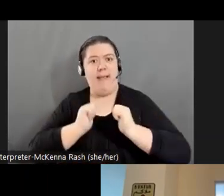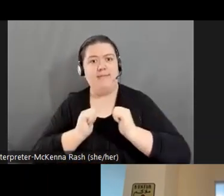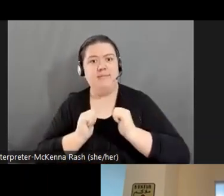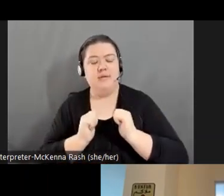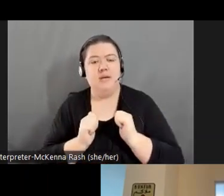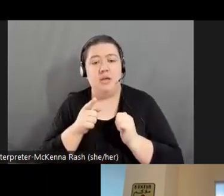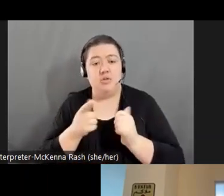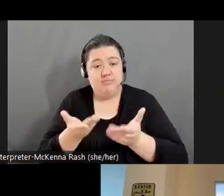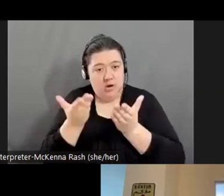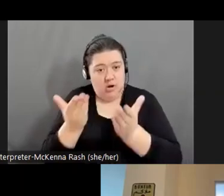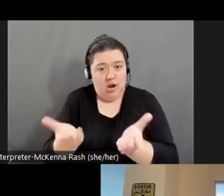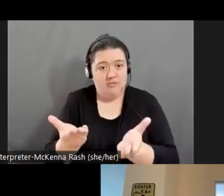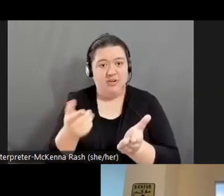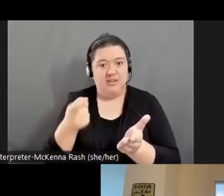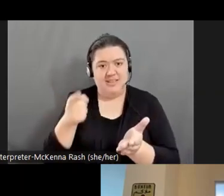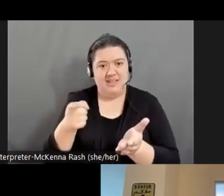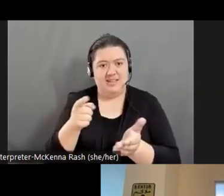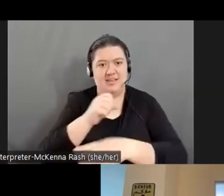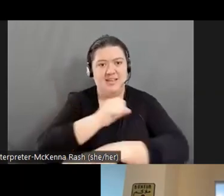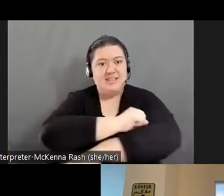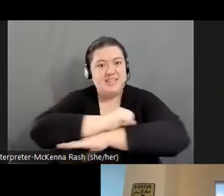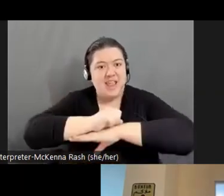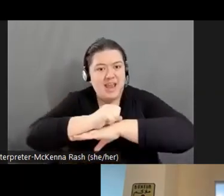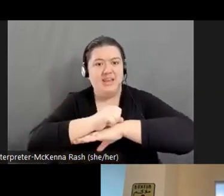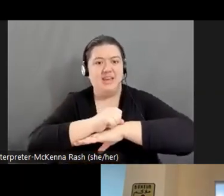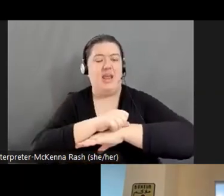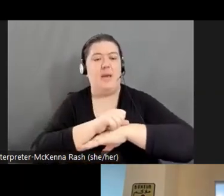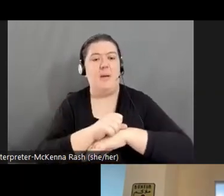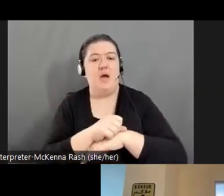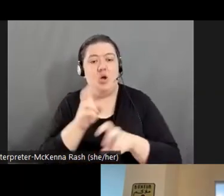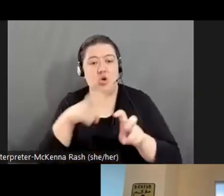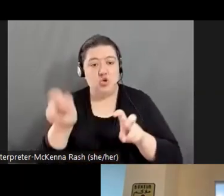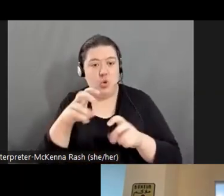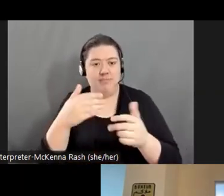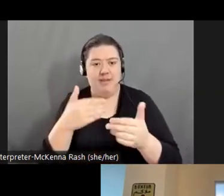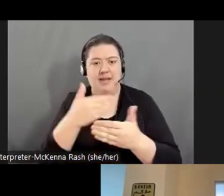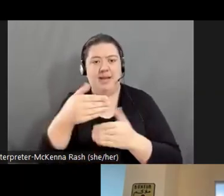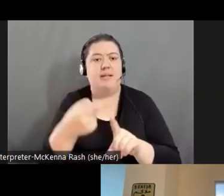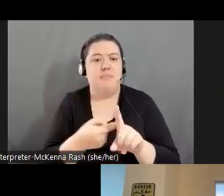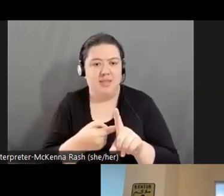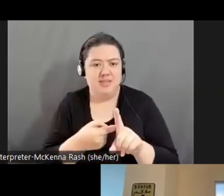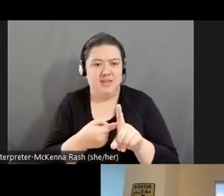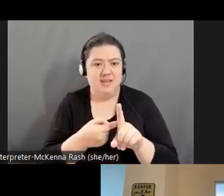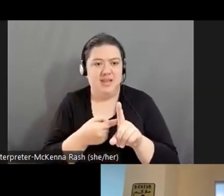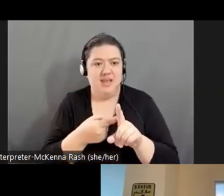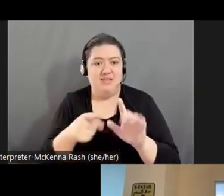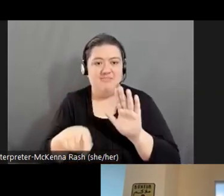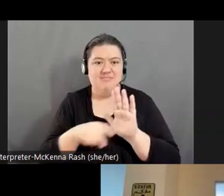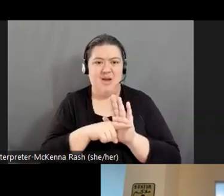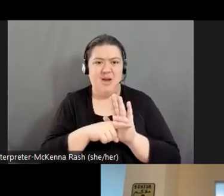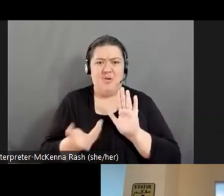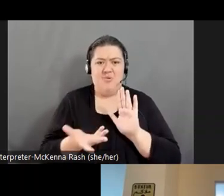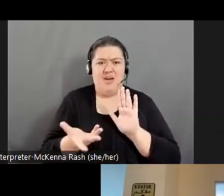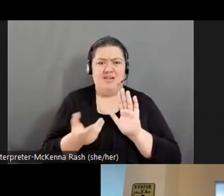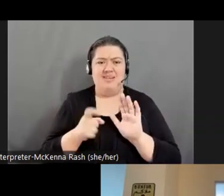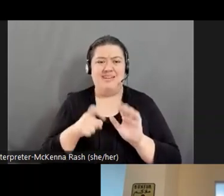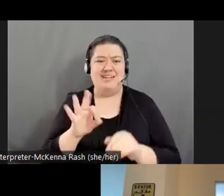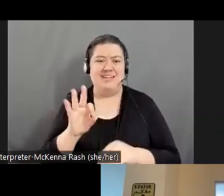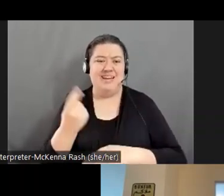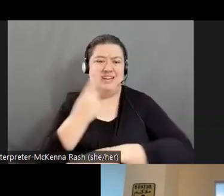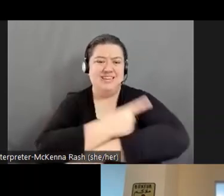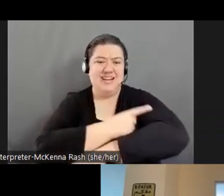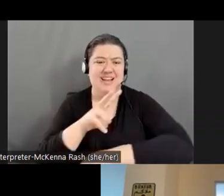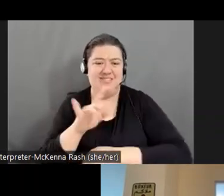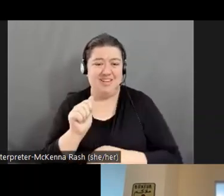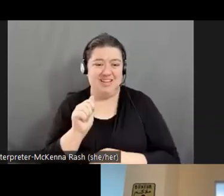you've been offered the stadium tour, opening the stadium tour that's next month. The downside is it's going to take you 90 days to get a visa. If you